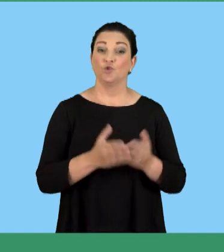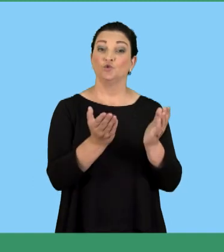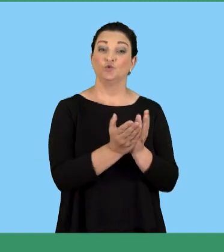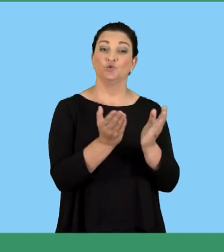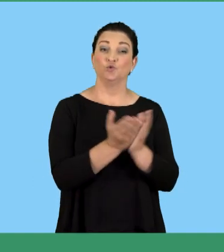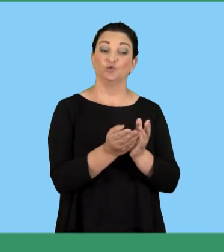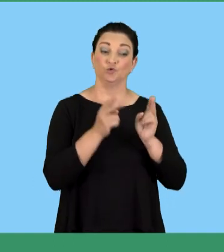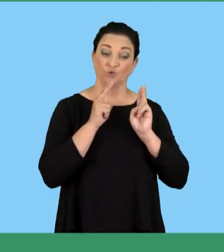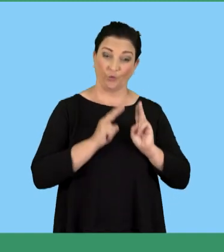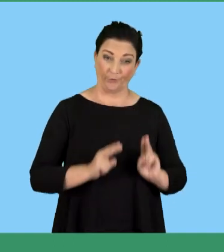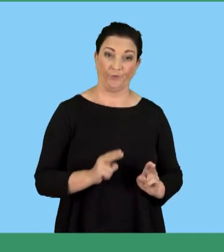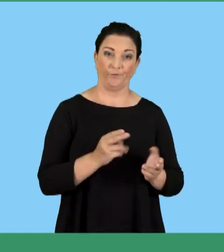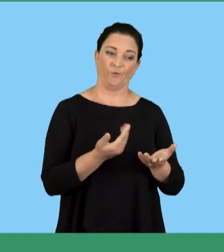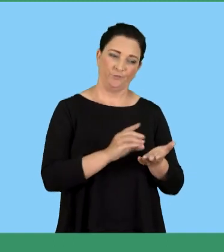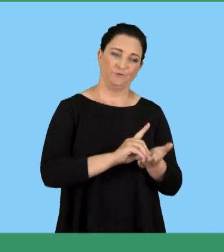donating school